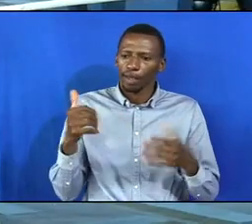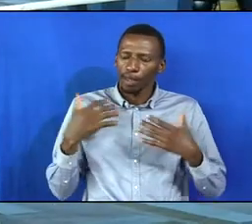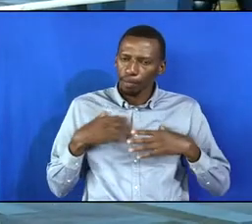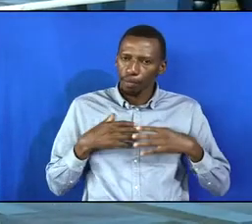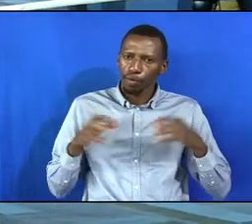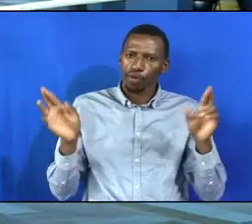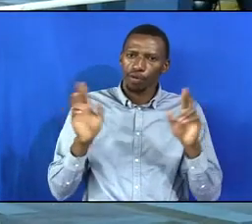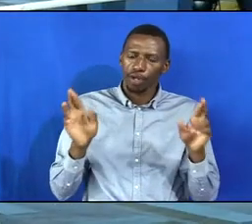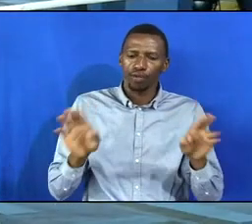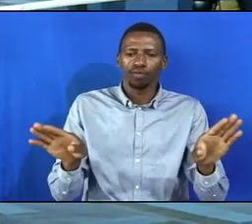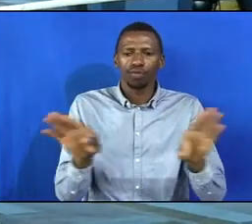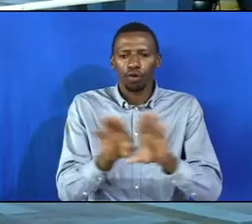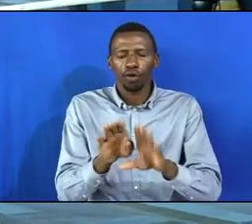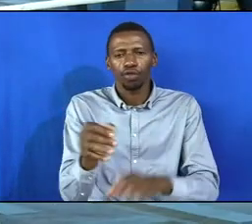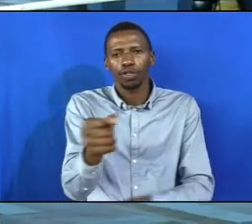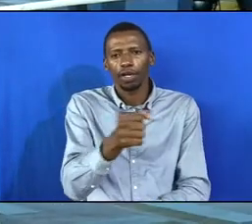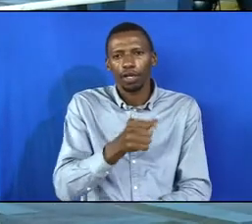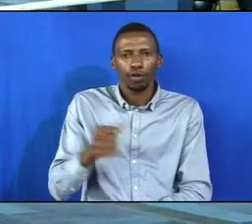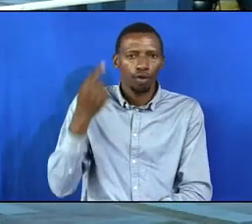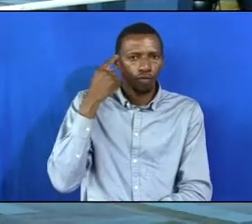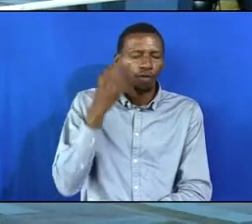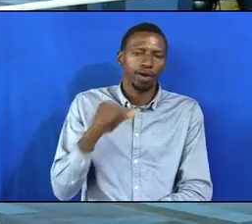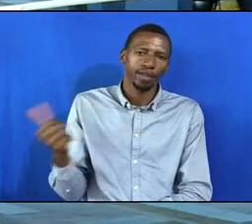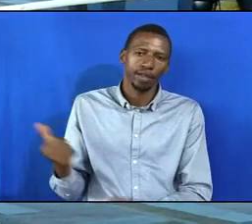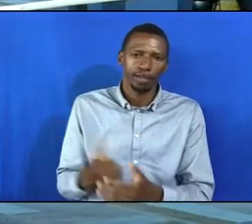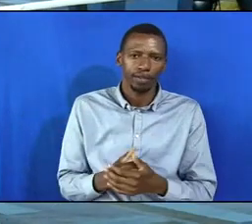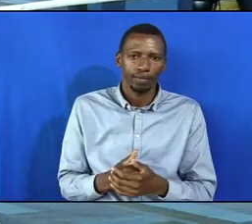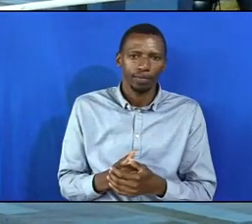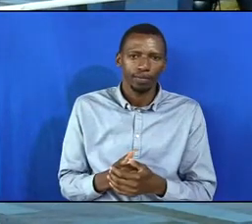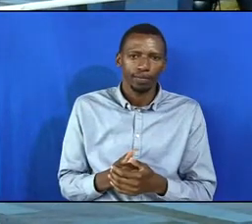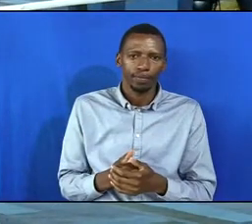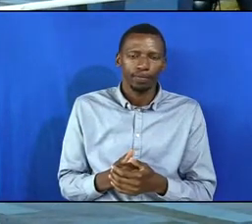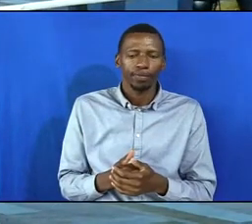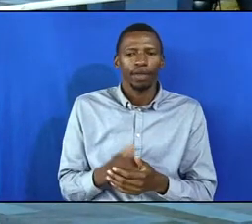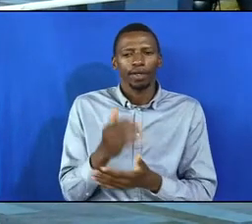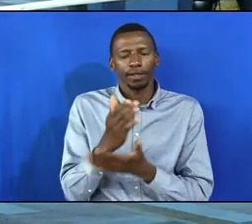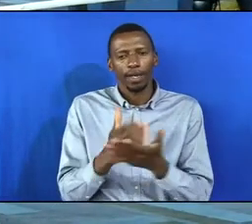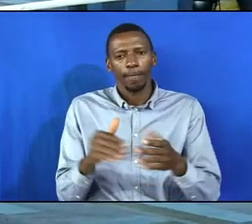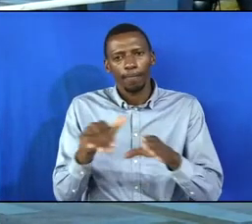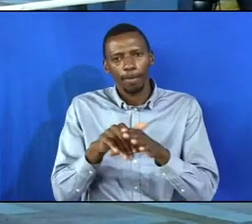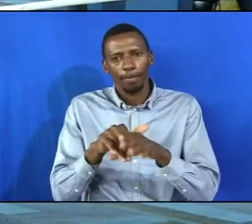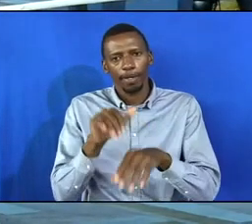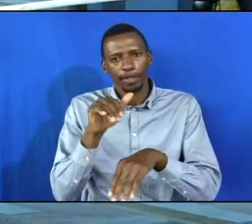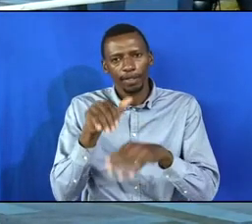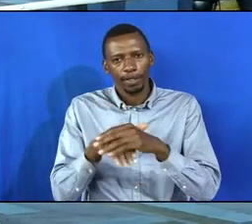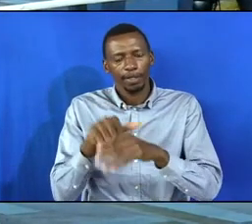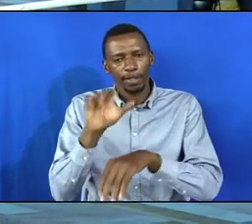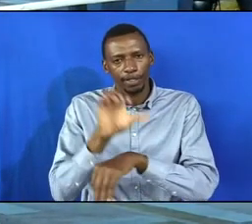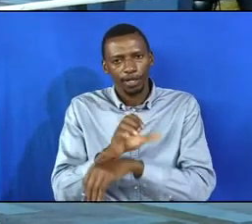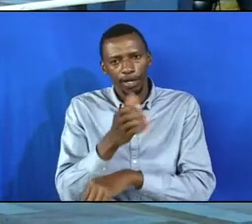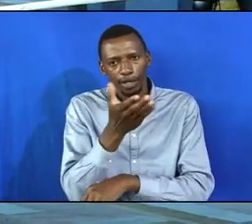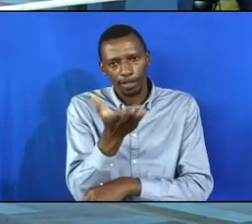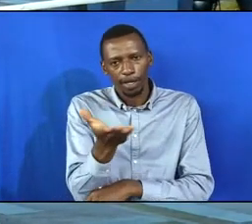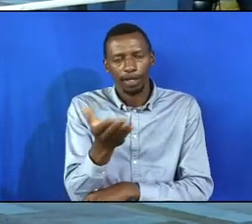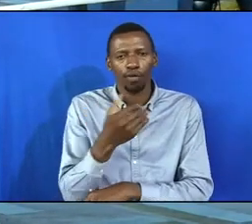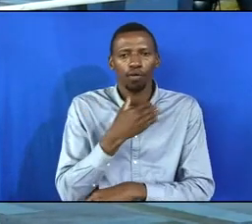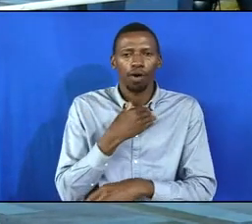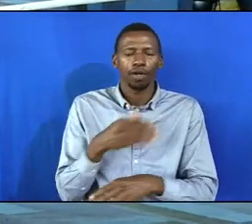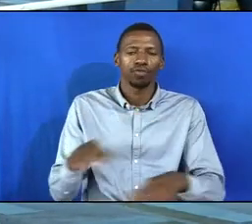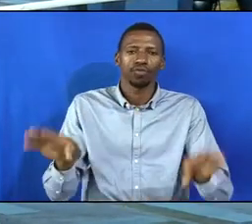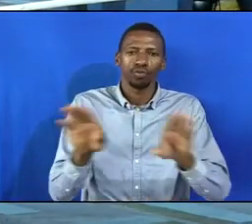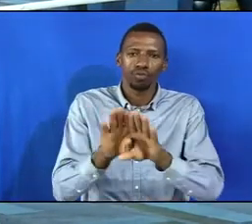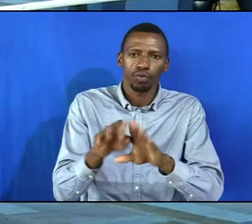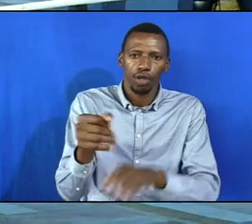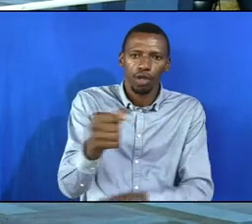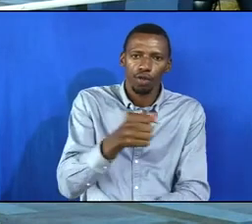Unfortunately, some in the church, they would want to lock out heaven from others. But when we know who we are